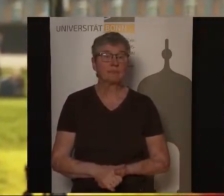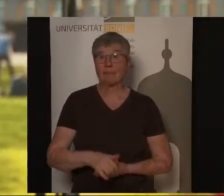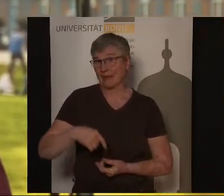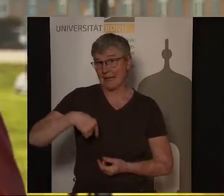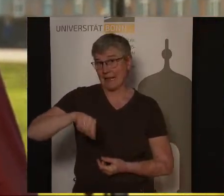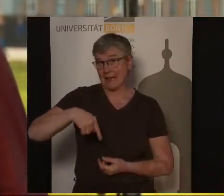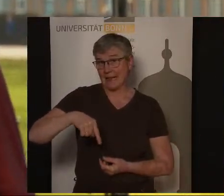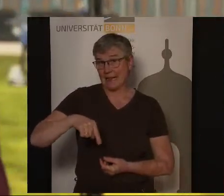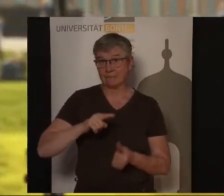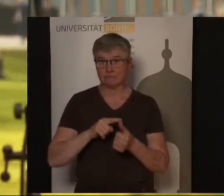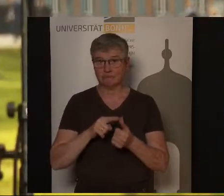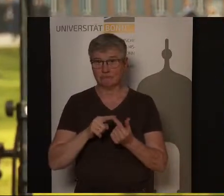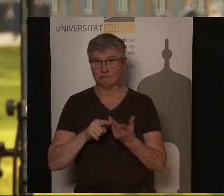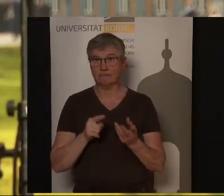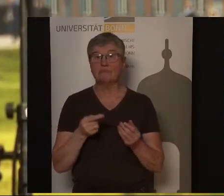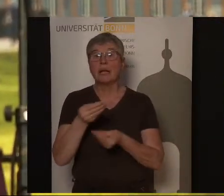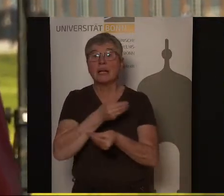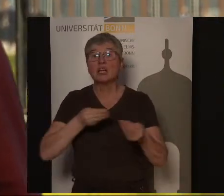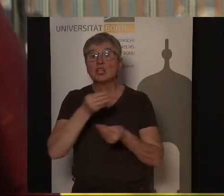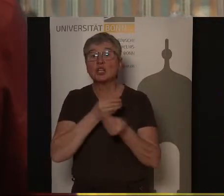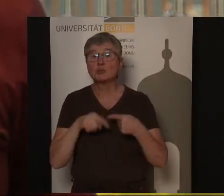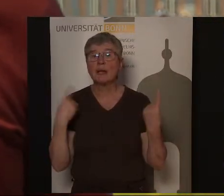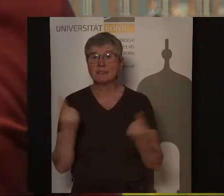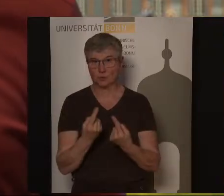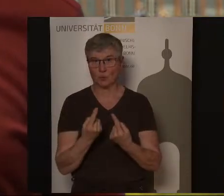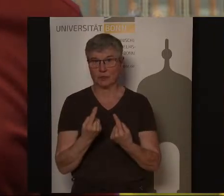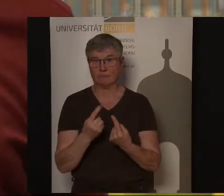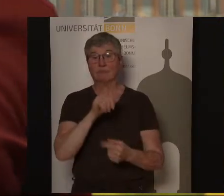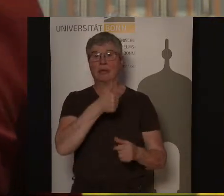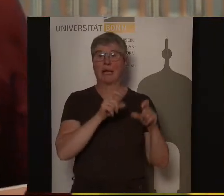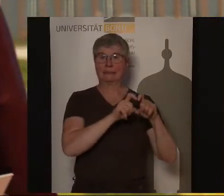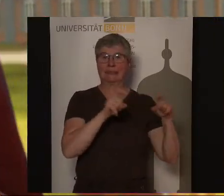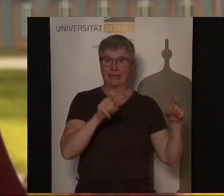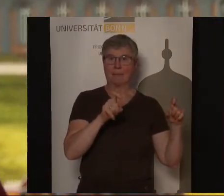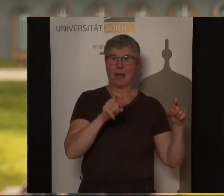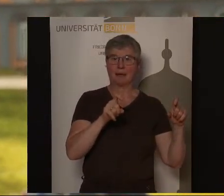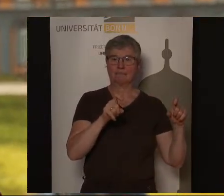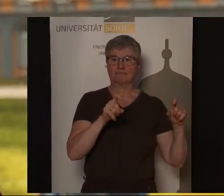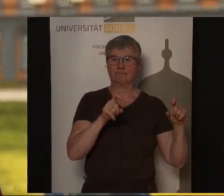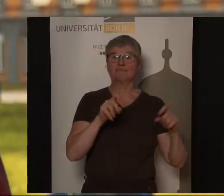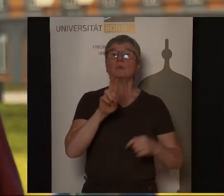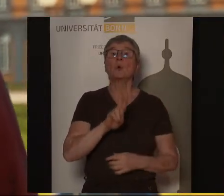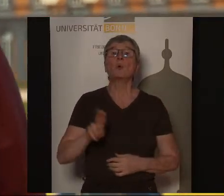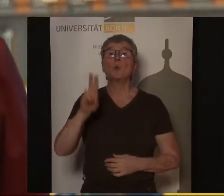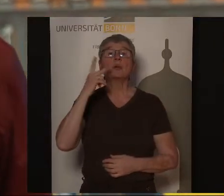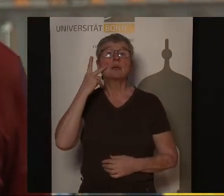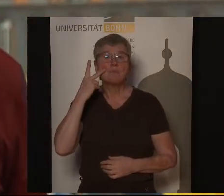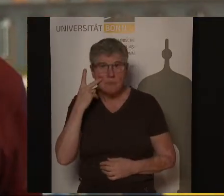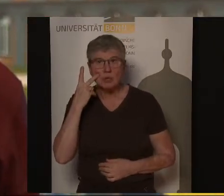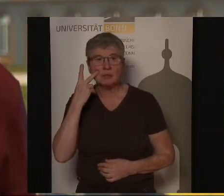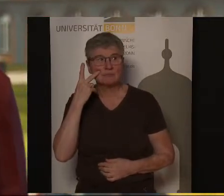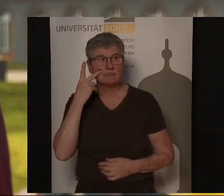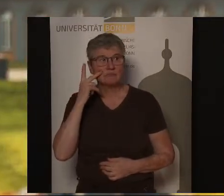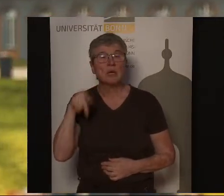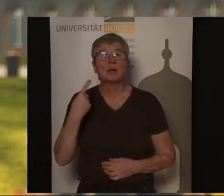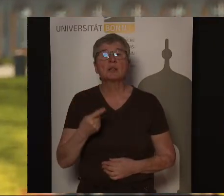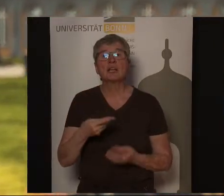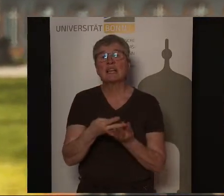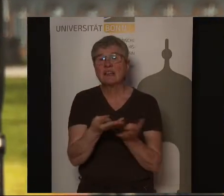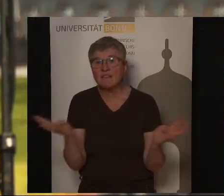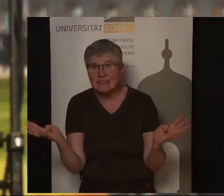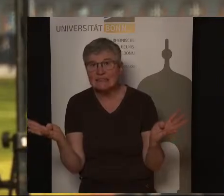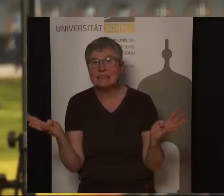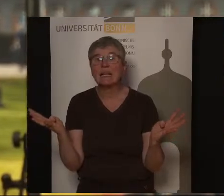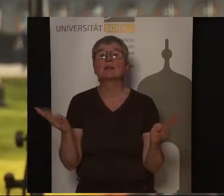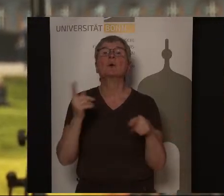actually, Sean, you make the introduction. Sure, we will have several discussion rounds on several topics, and the first topic is the University of